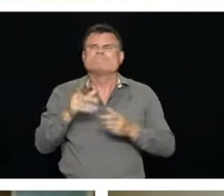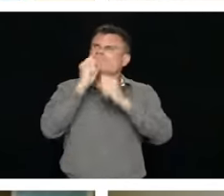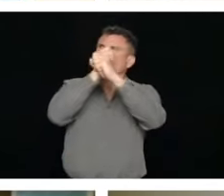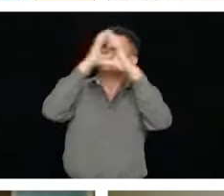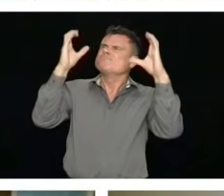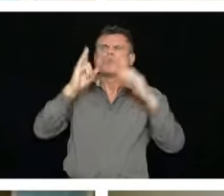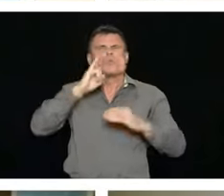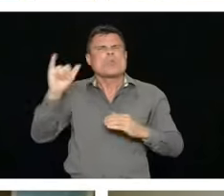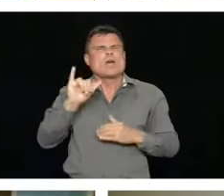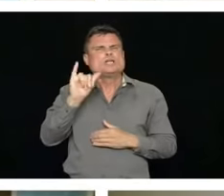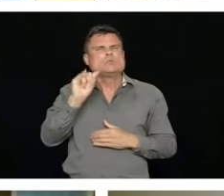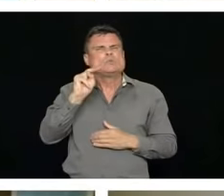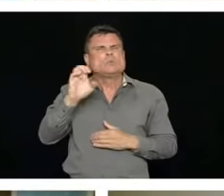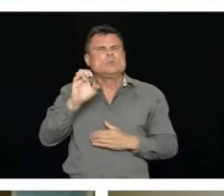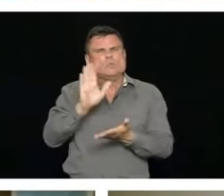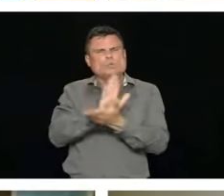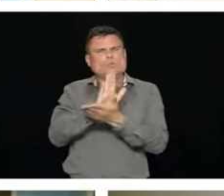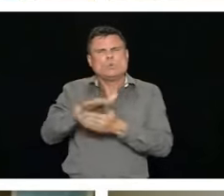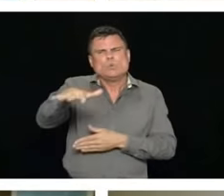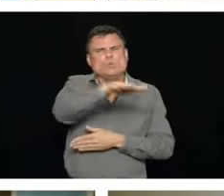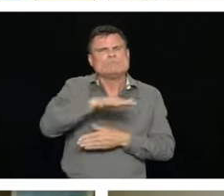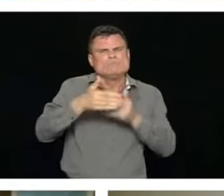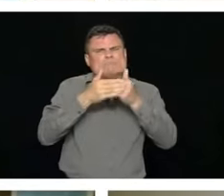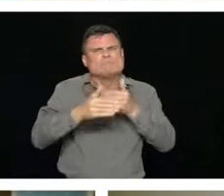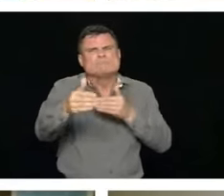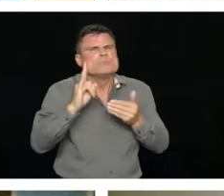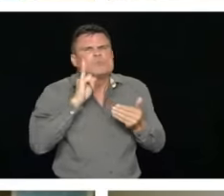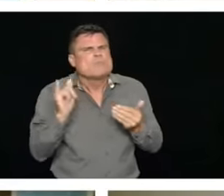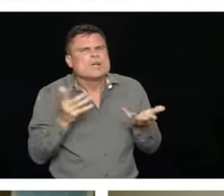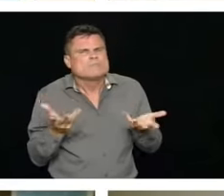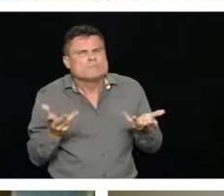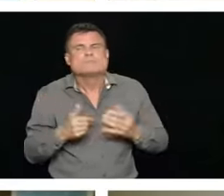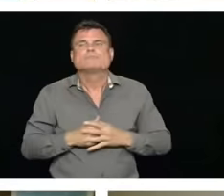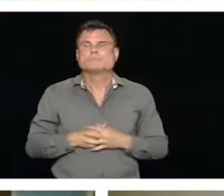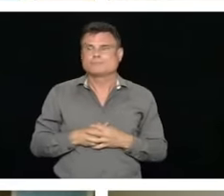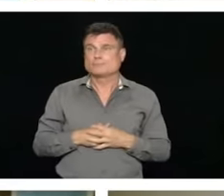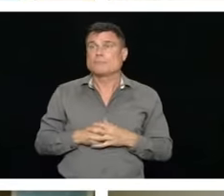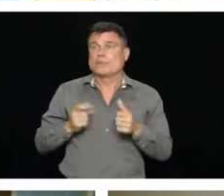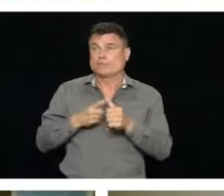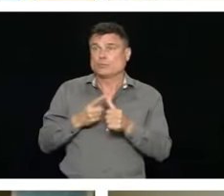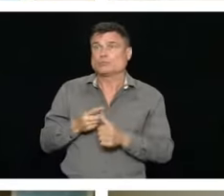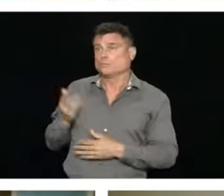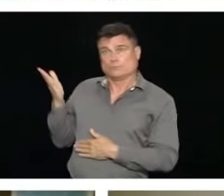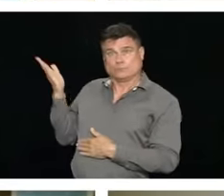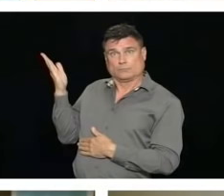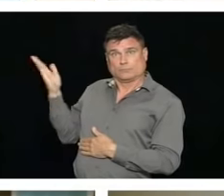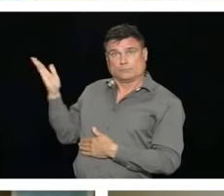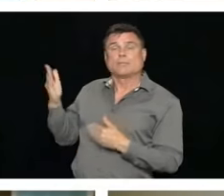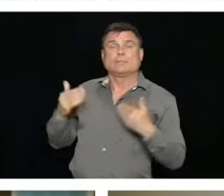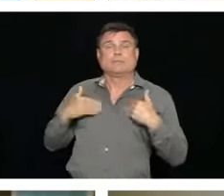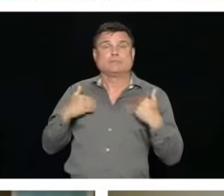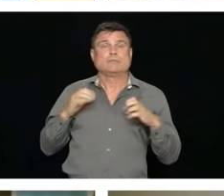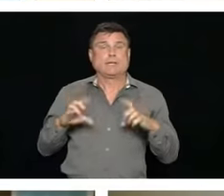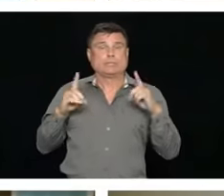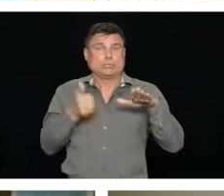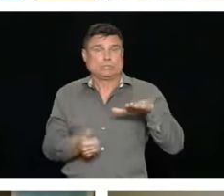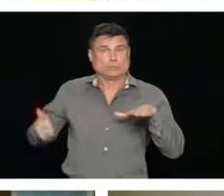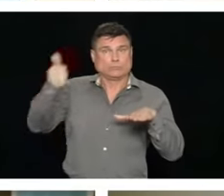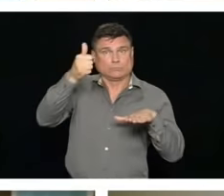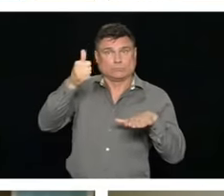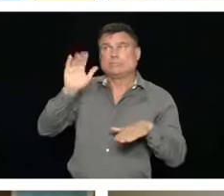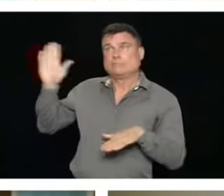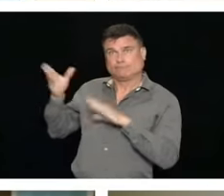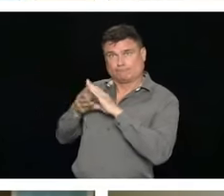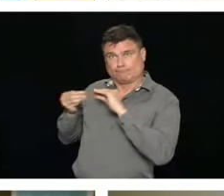Fleming will start us off with some brief remarks, followed by remarks from Stephanie and Dr. Corneille. We will then get to